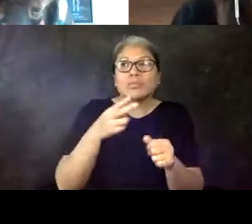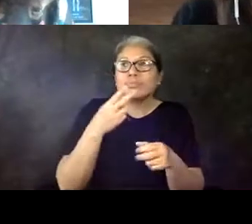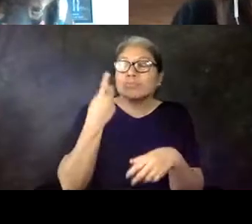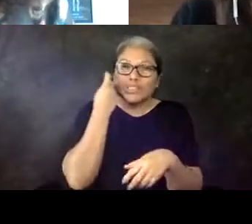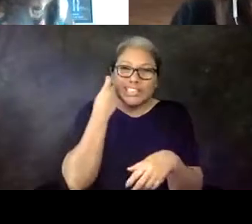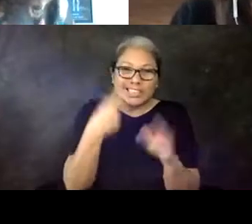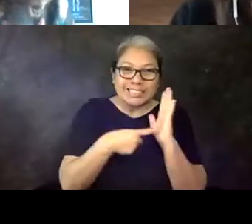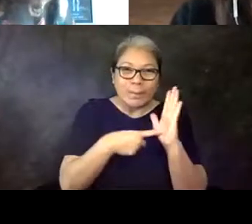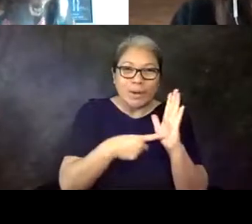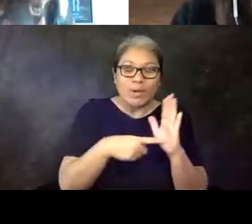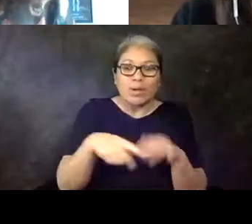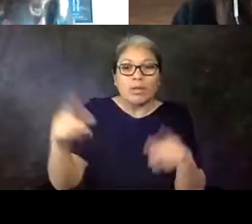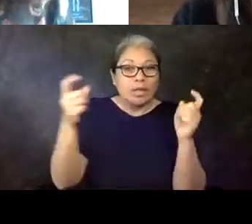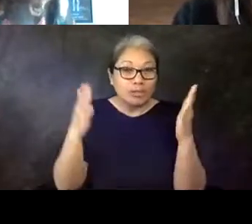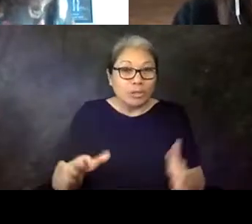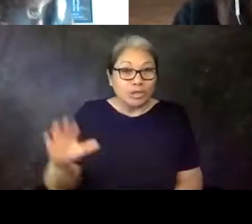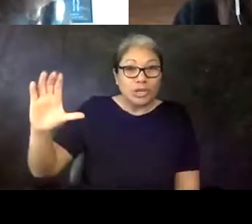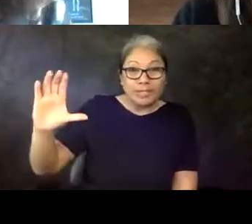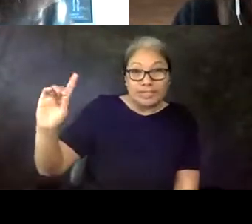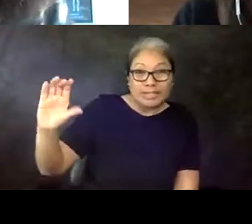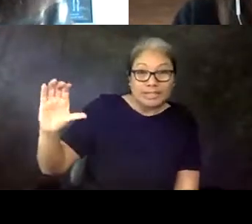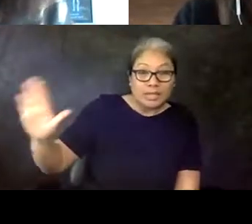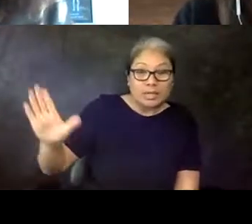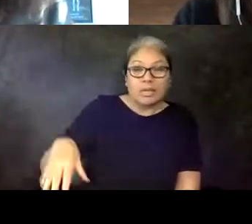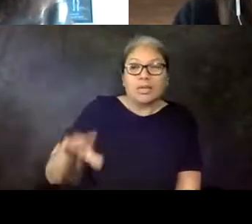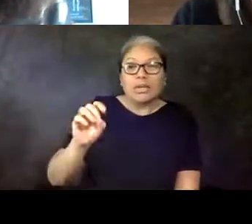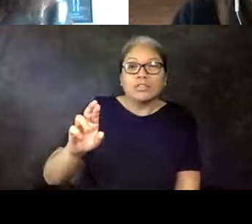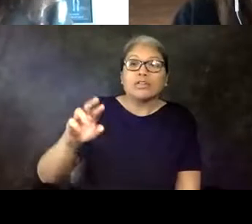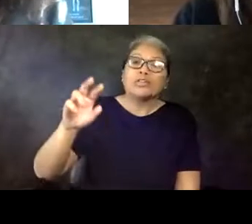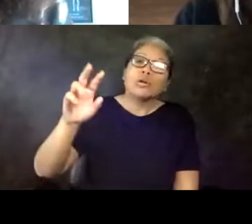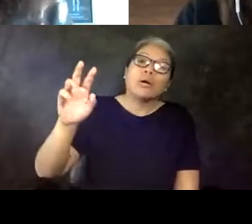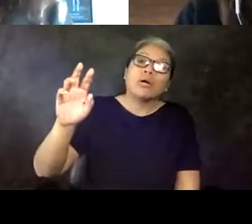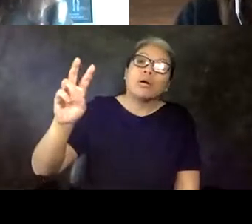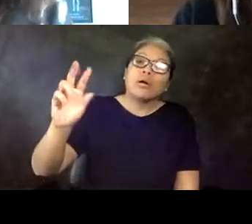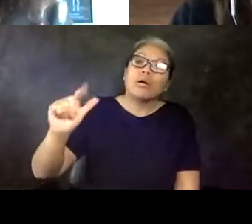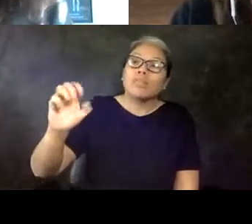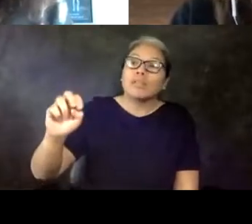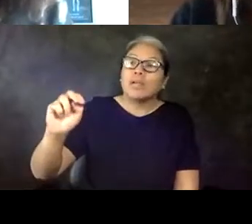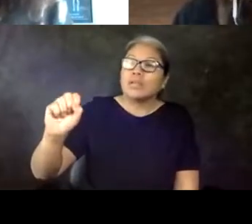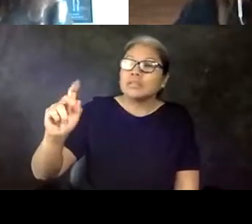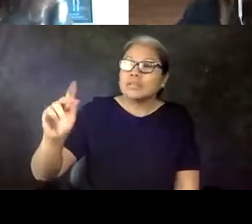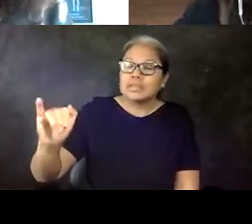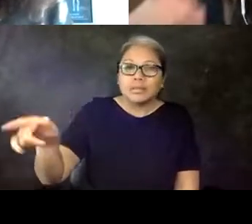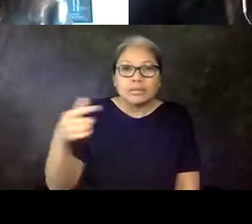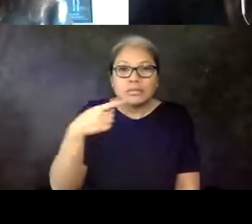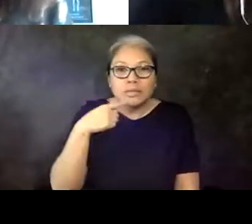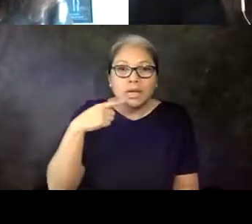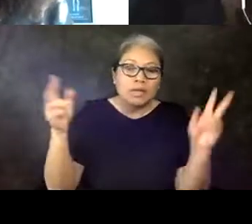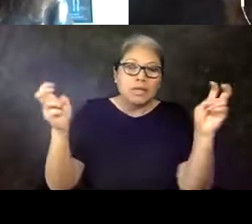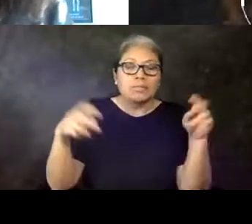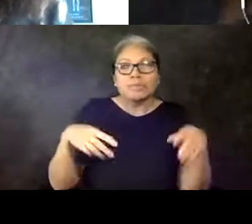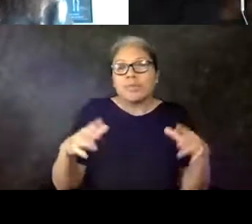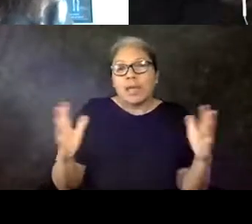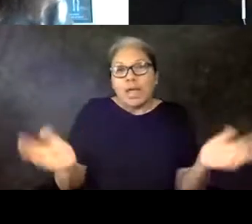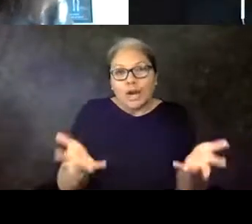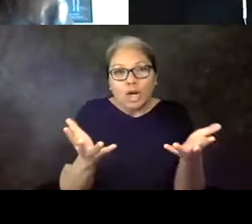director of the CDC, Dr. Walensky, making a comment about it being quote unquote encouraging that most